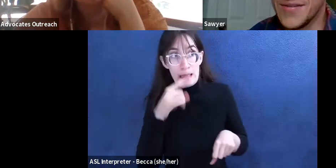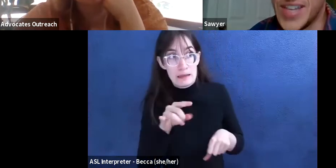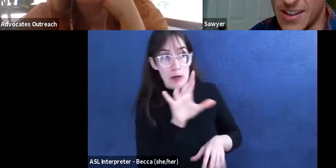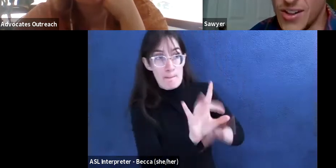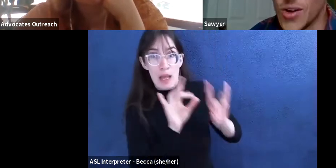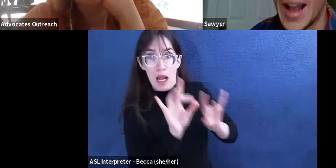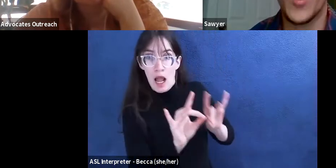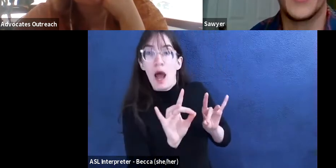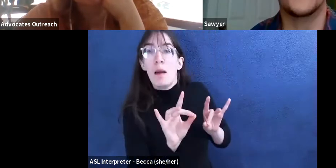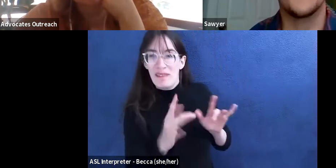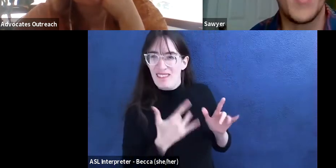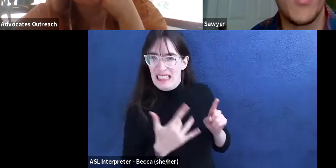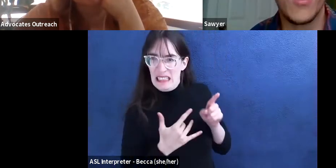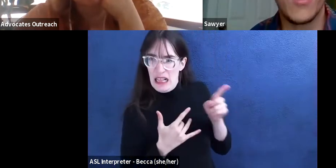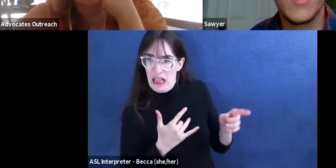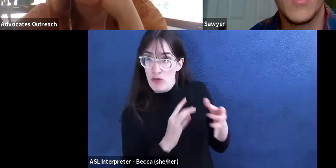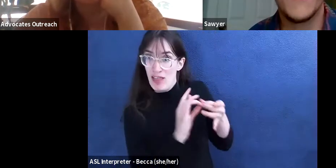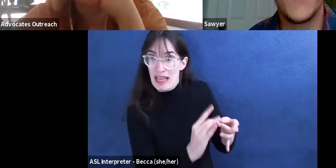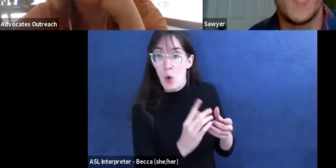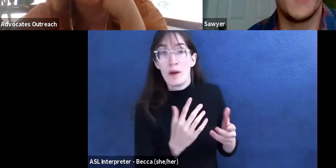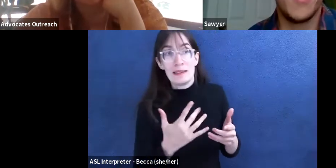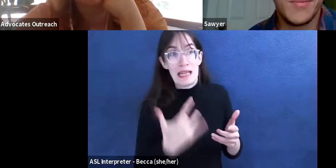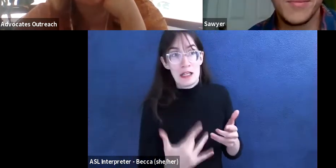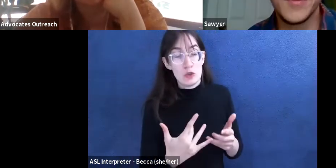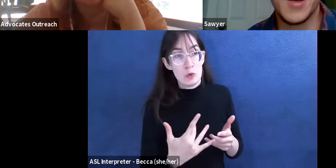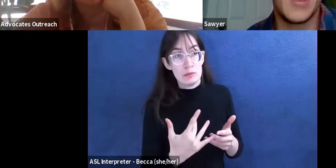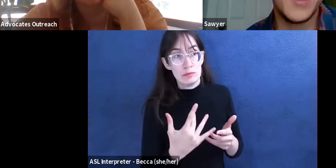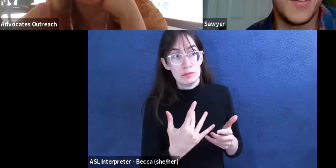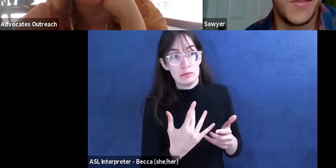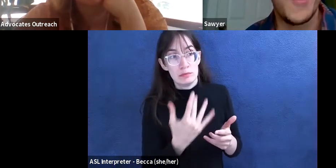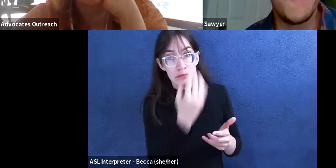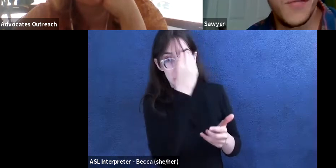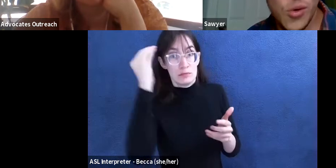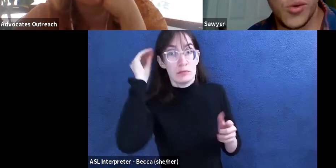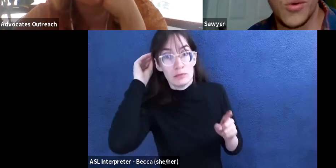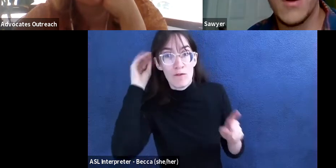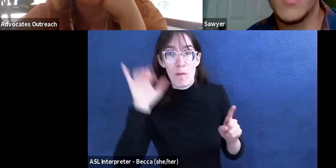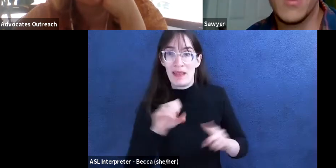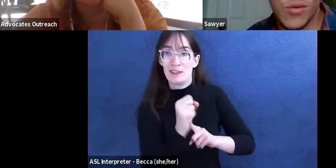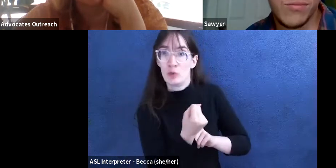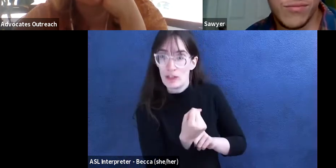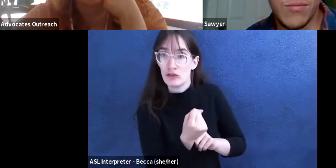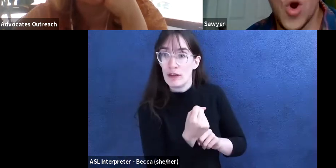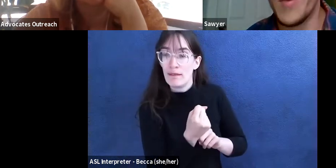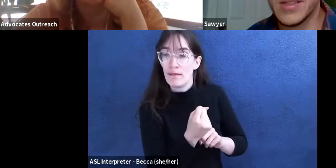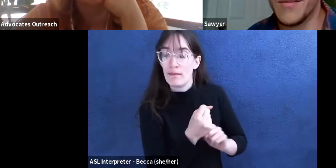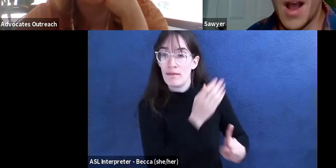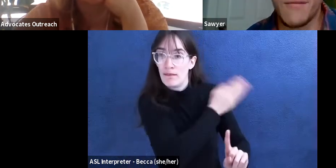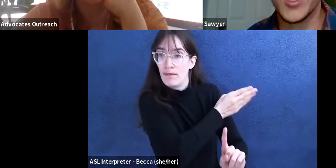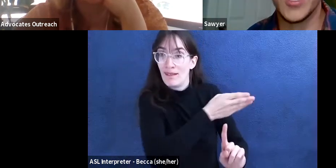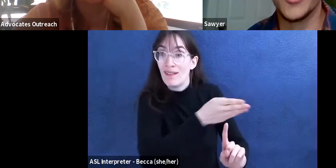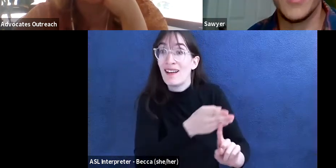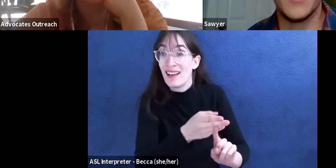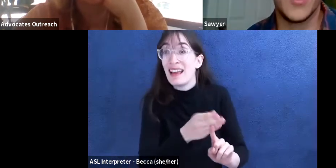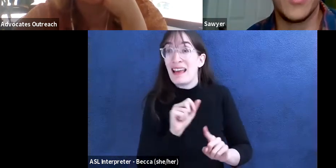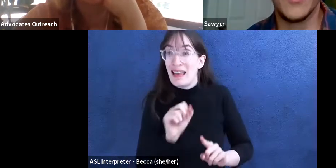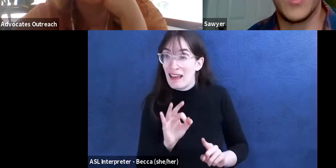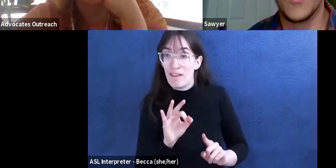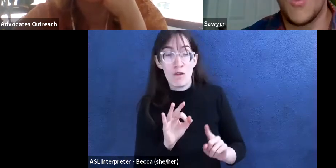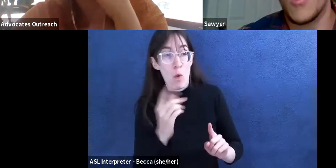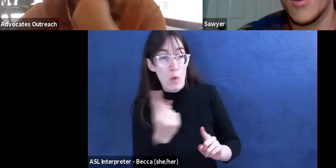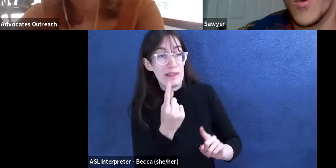turning it off, or any kind of like negative reaction that you might have at first can send a message that